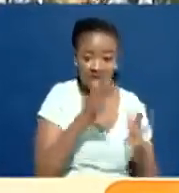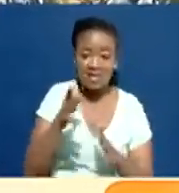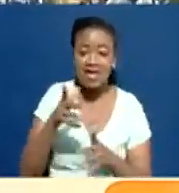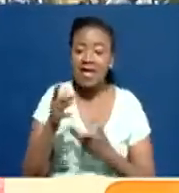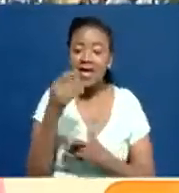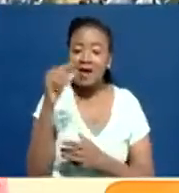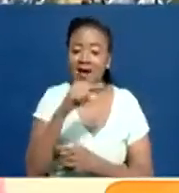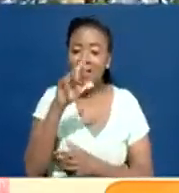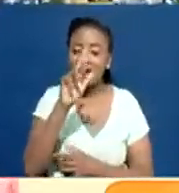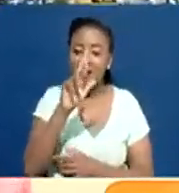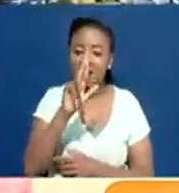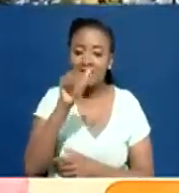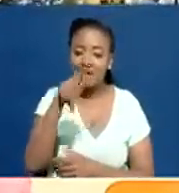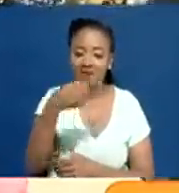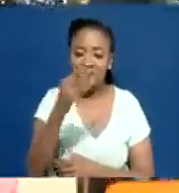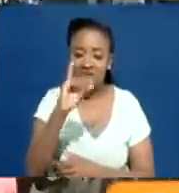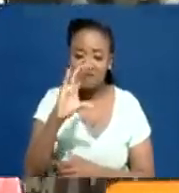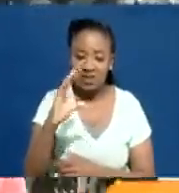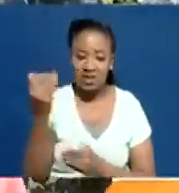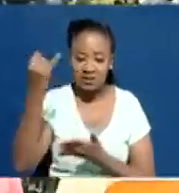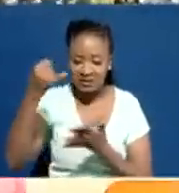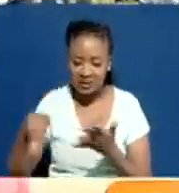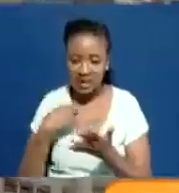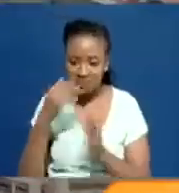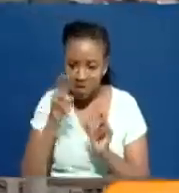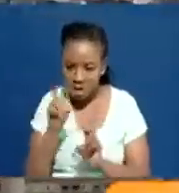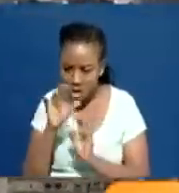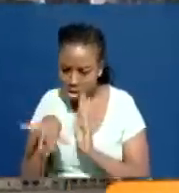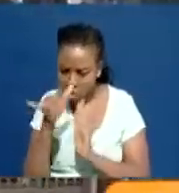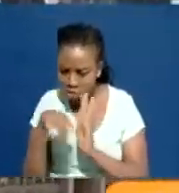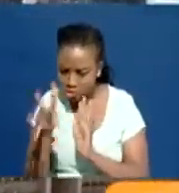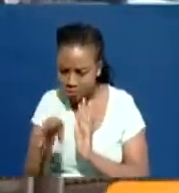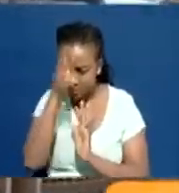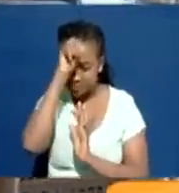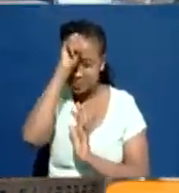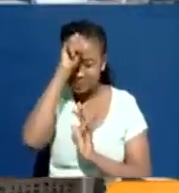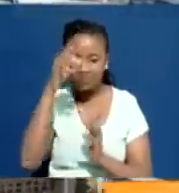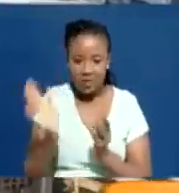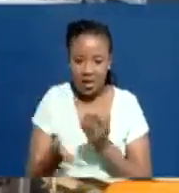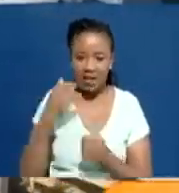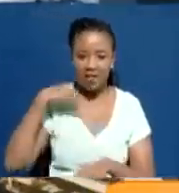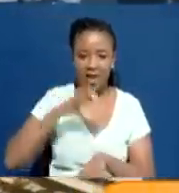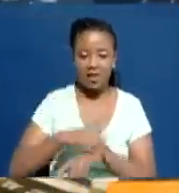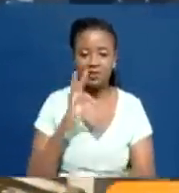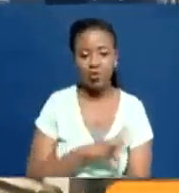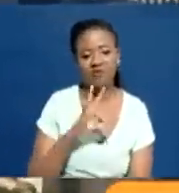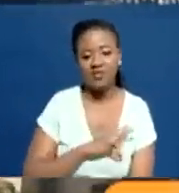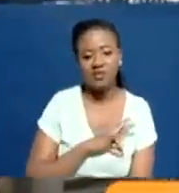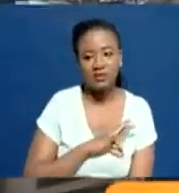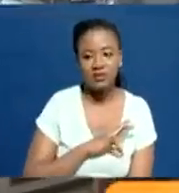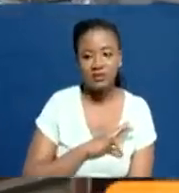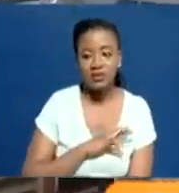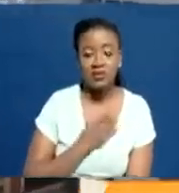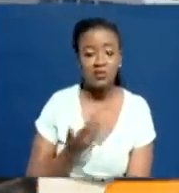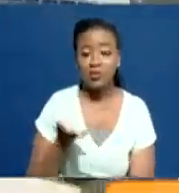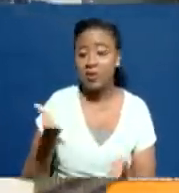own ways, YouTube, kulan ma tutorials and all that, na yun nani pay a living. The evolution of photography re-emphasized the fact that the